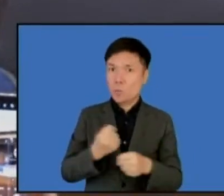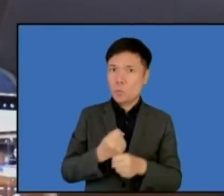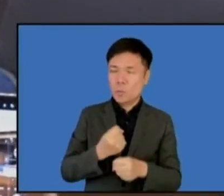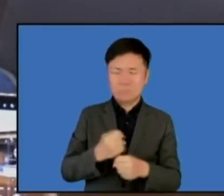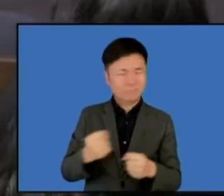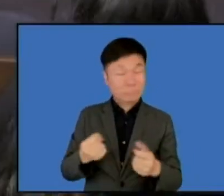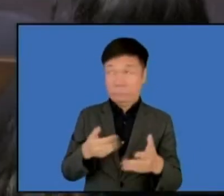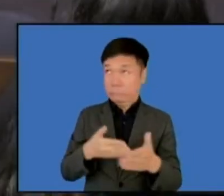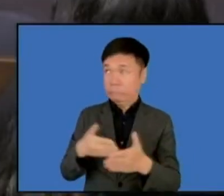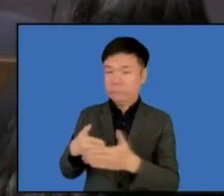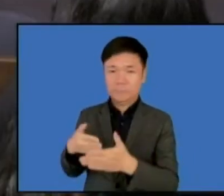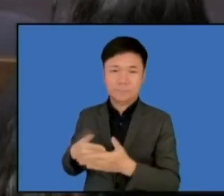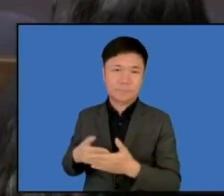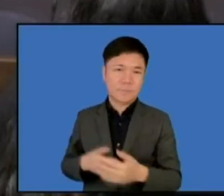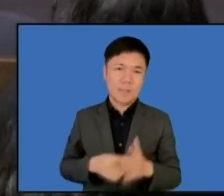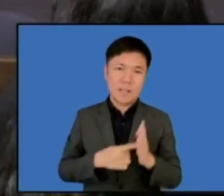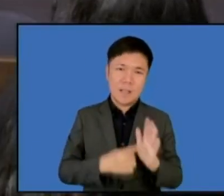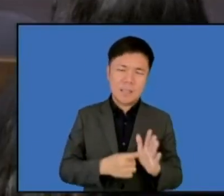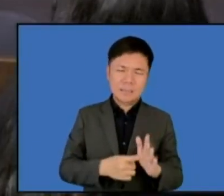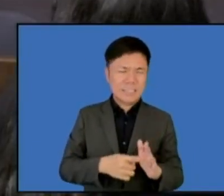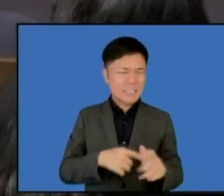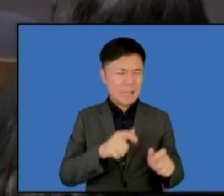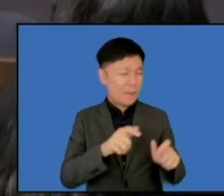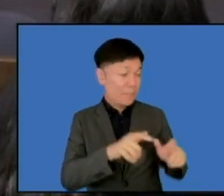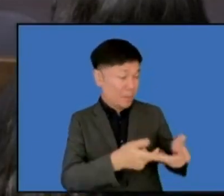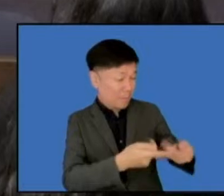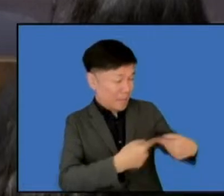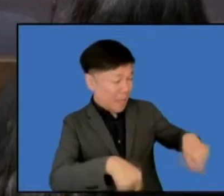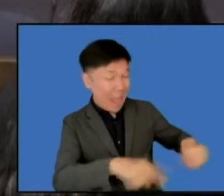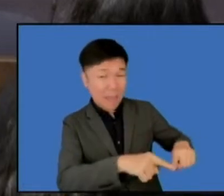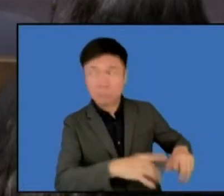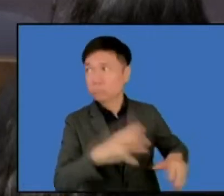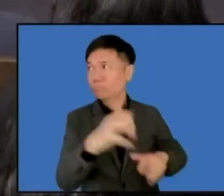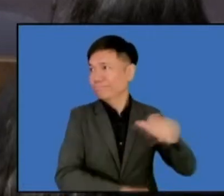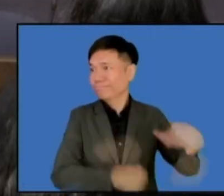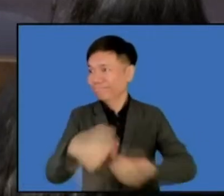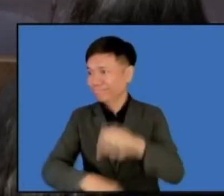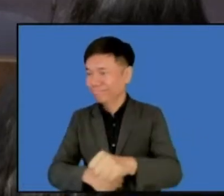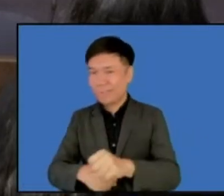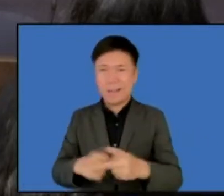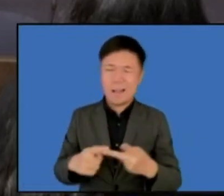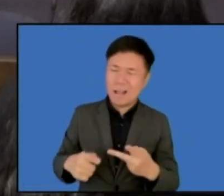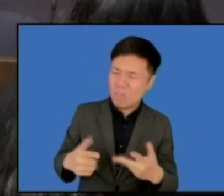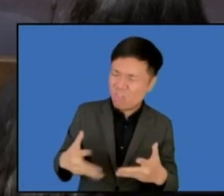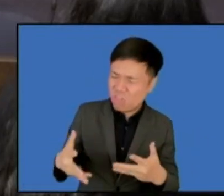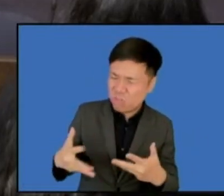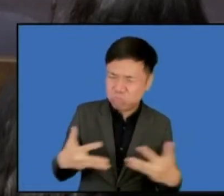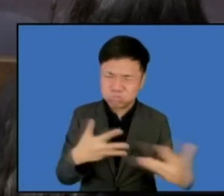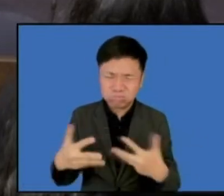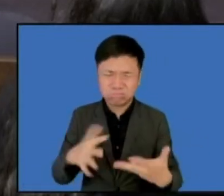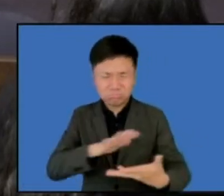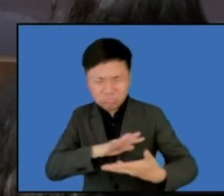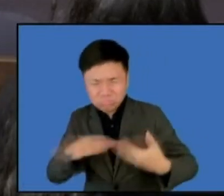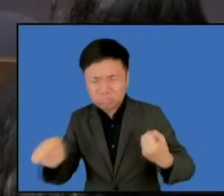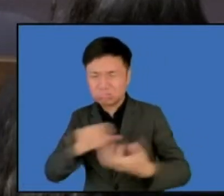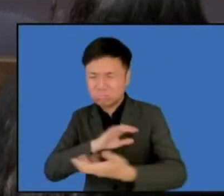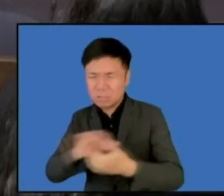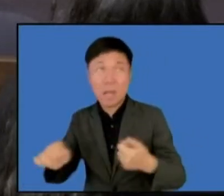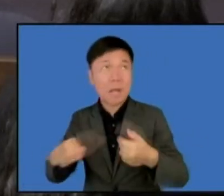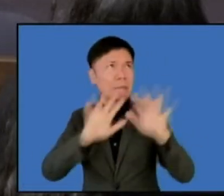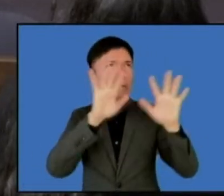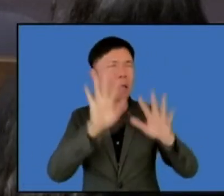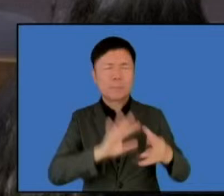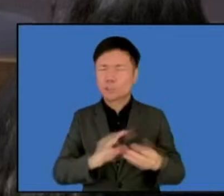abuses. Factors such as land dispossession, loss of livelihood, conflict, poverty, natural disasters, climate change, and the search for